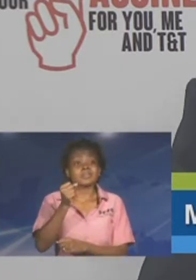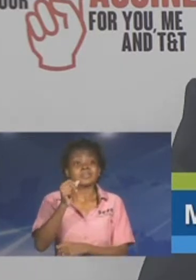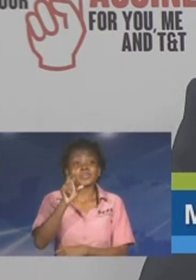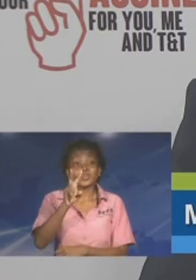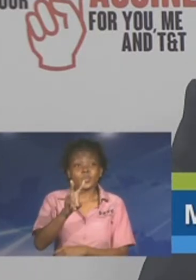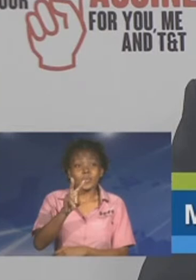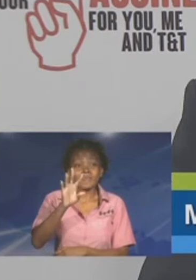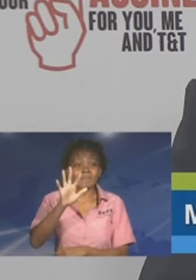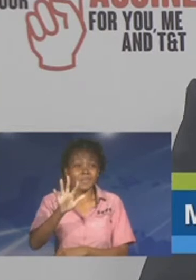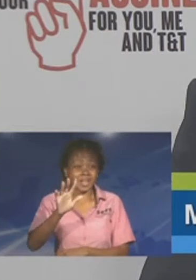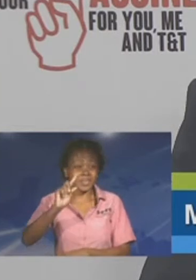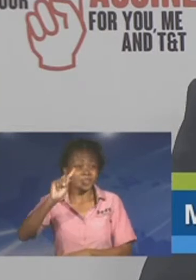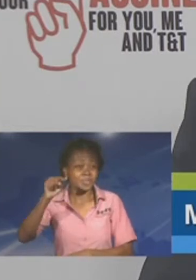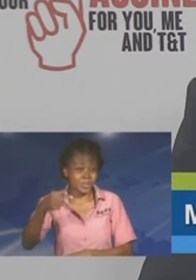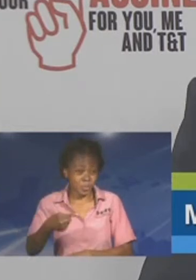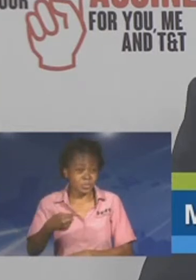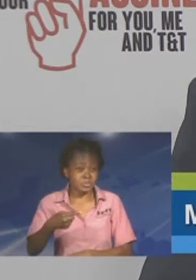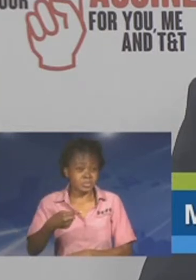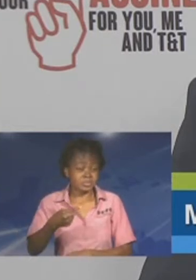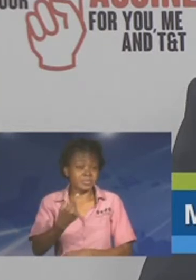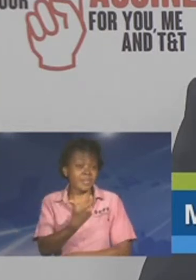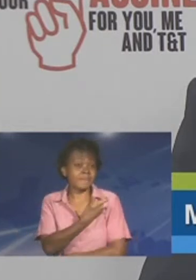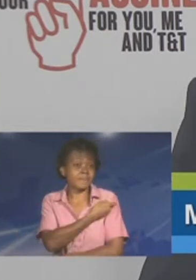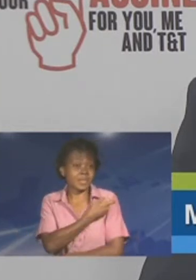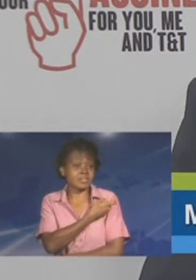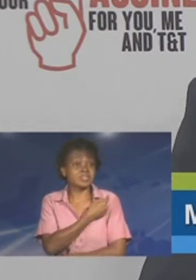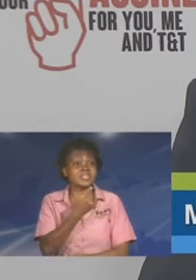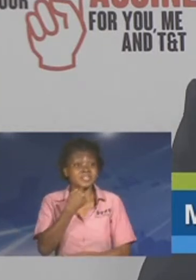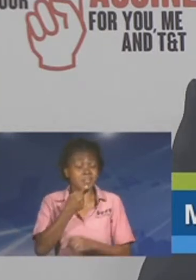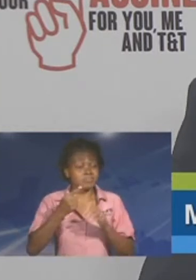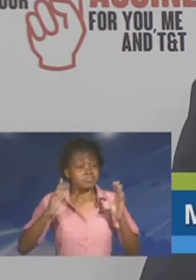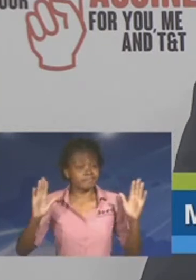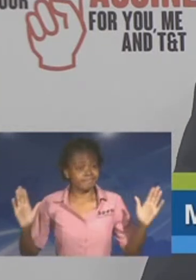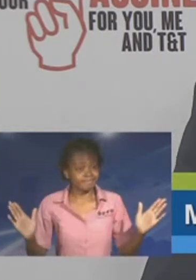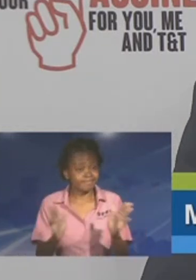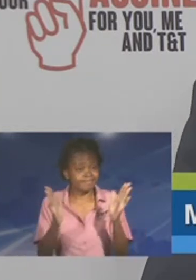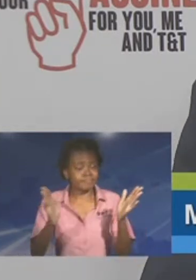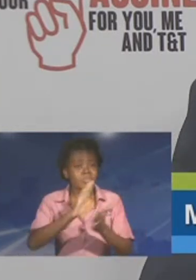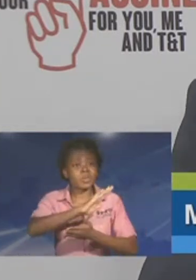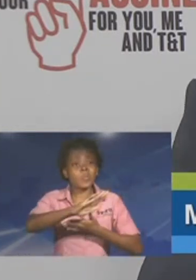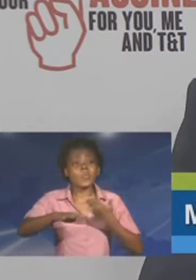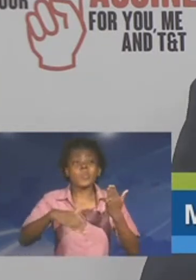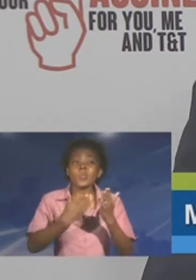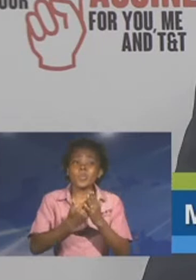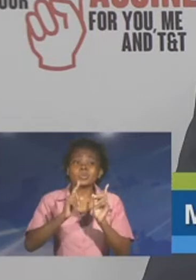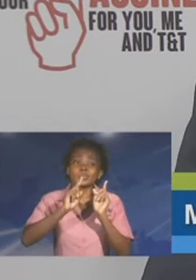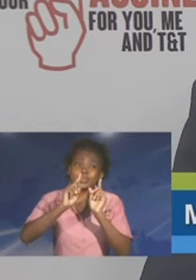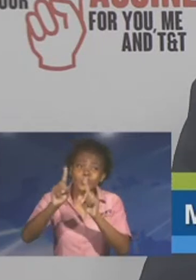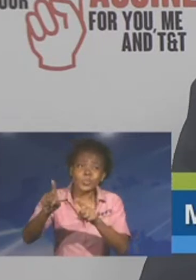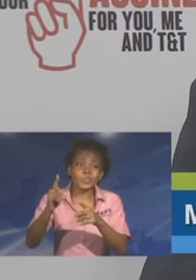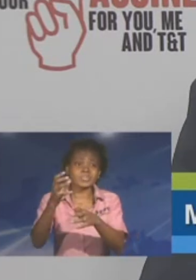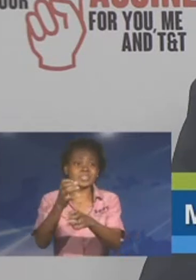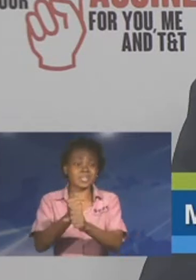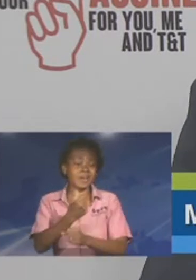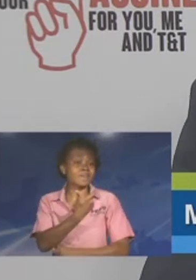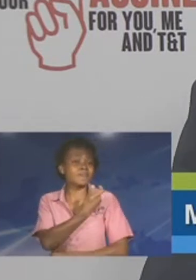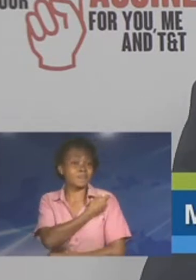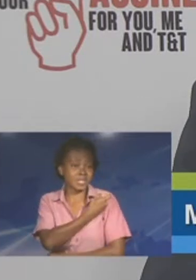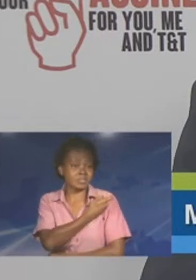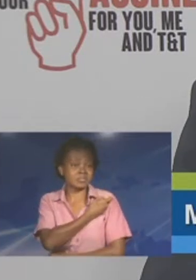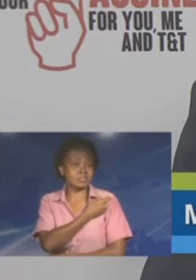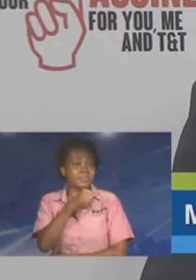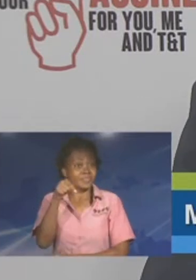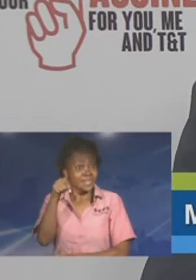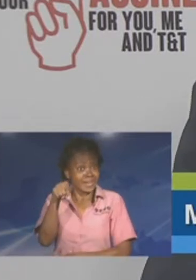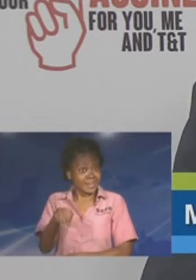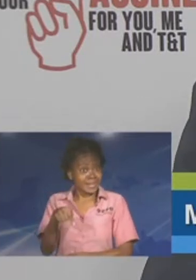I begged, I implored, I really went, all of us went out of our way to tell people these doses are